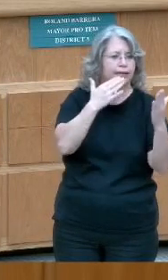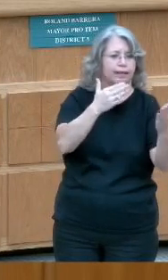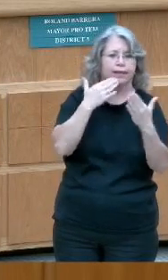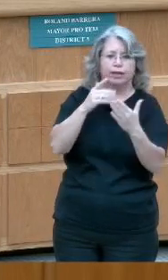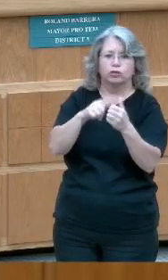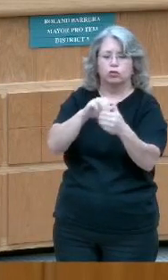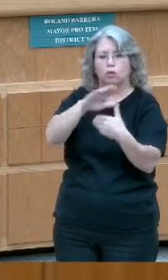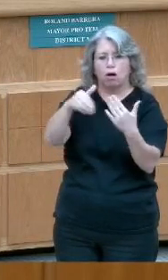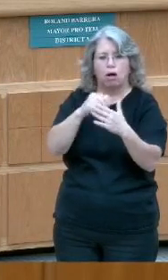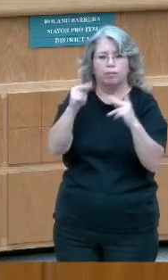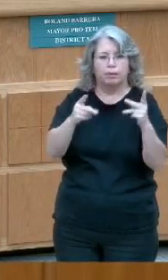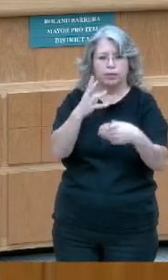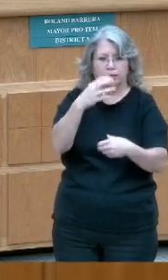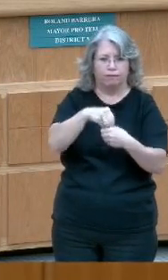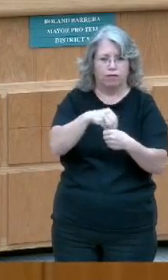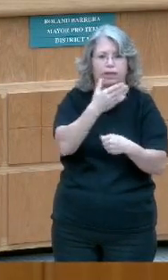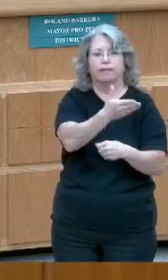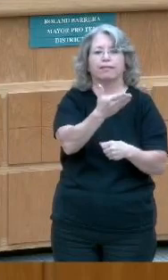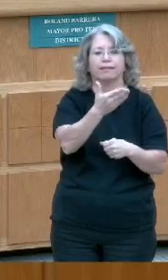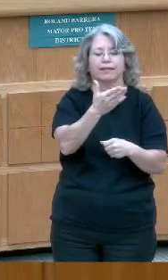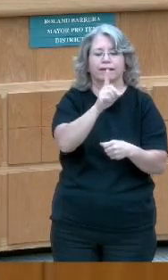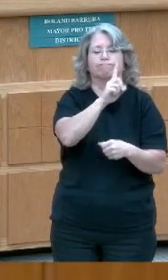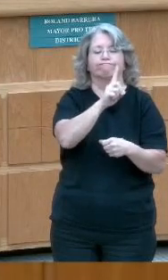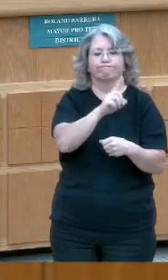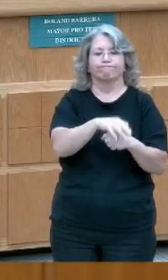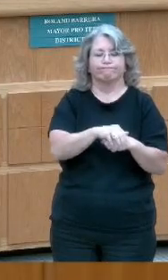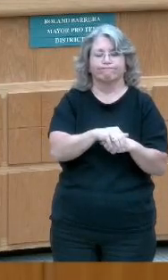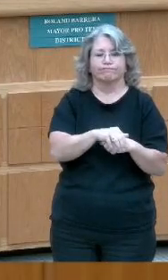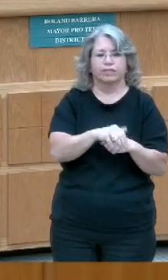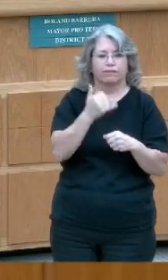involved. Here we go. It's